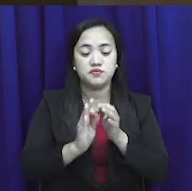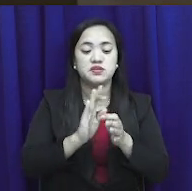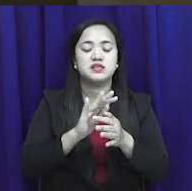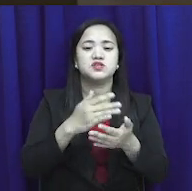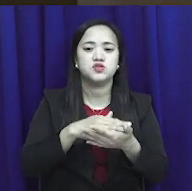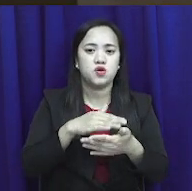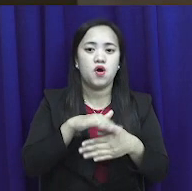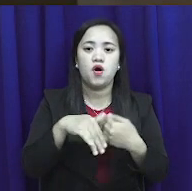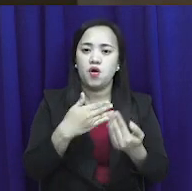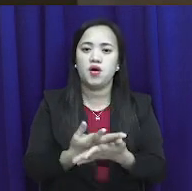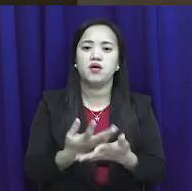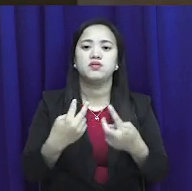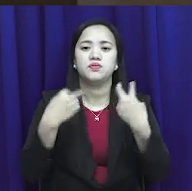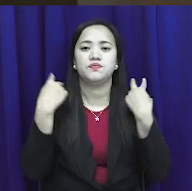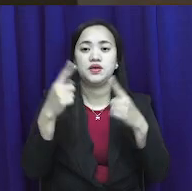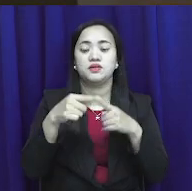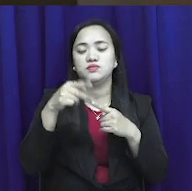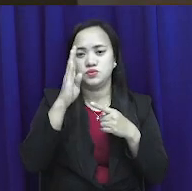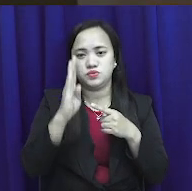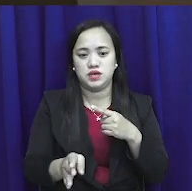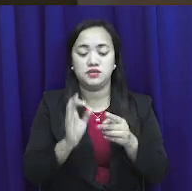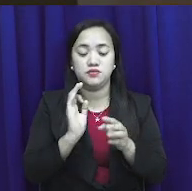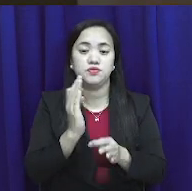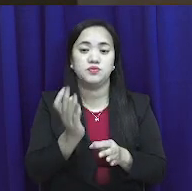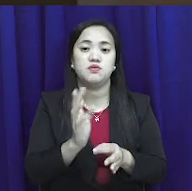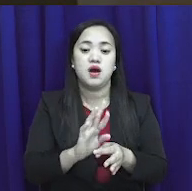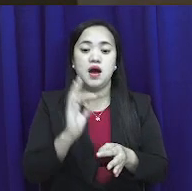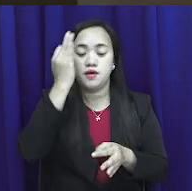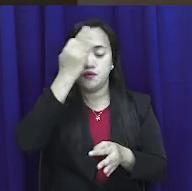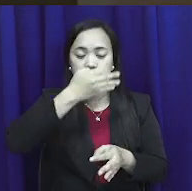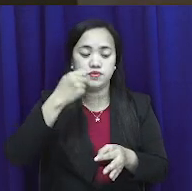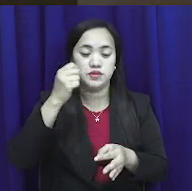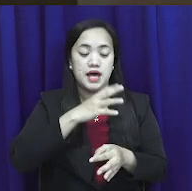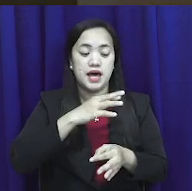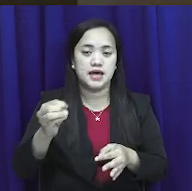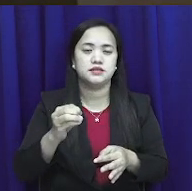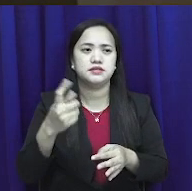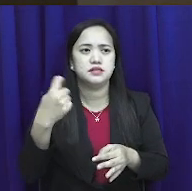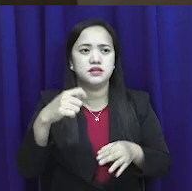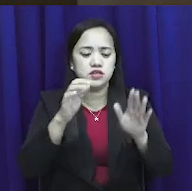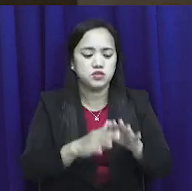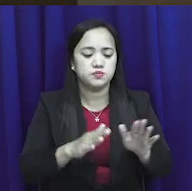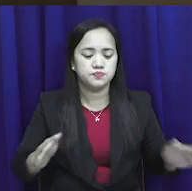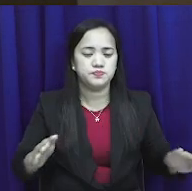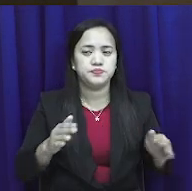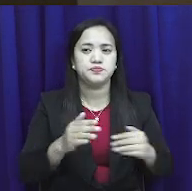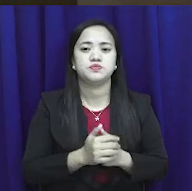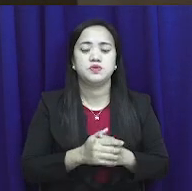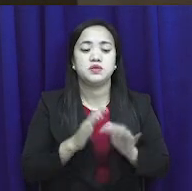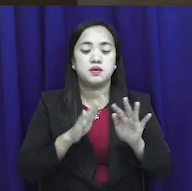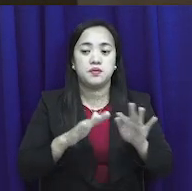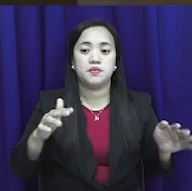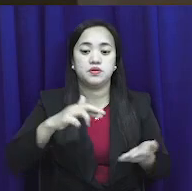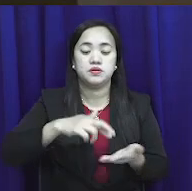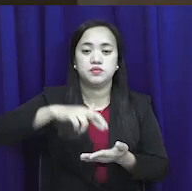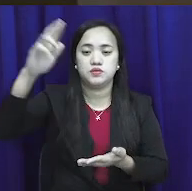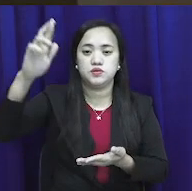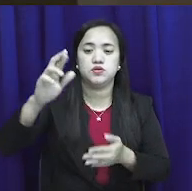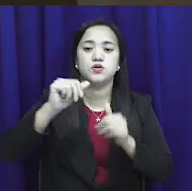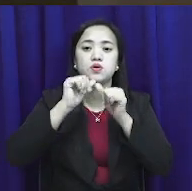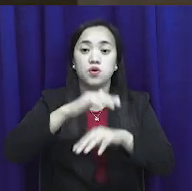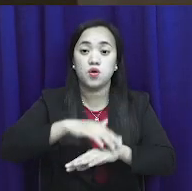known as the gates you see Uh ano verse 28 her children arise up and call her blessed her